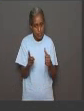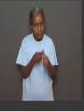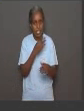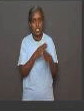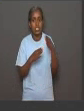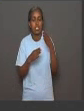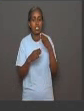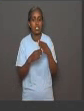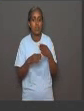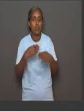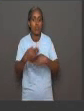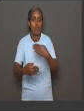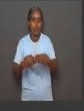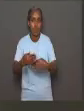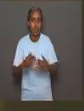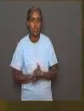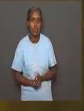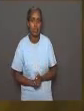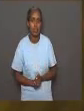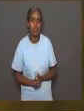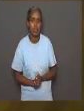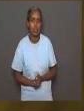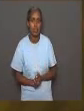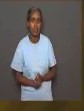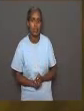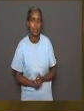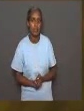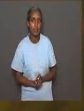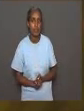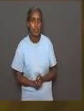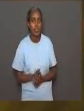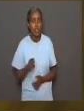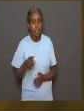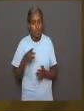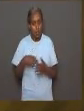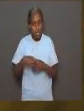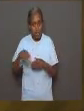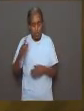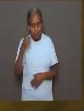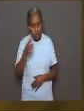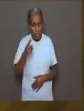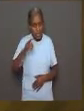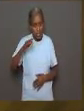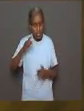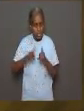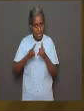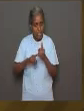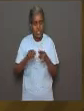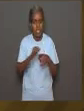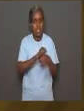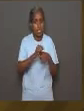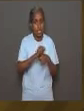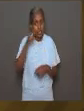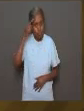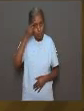first step of the process. I will leave you with one last exercise